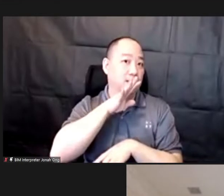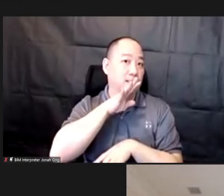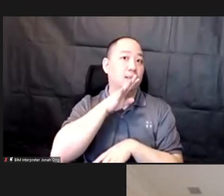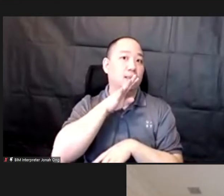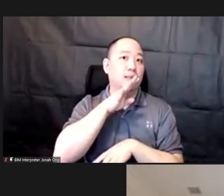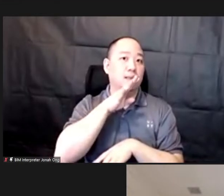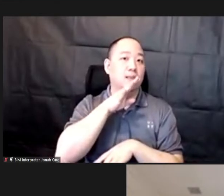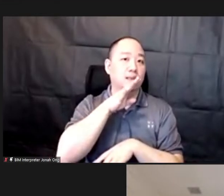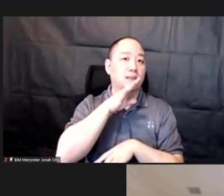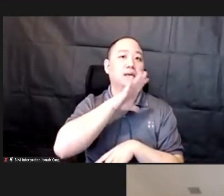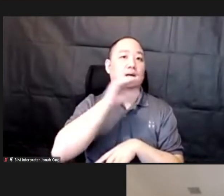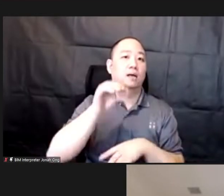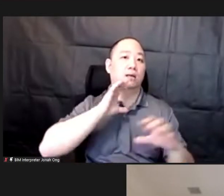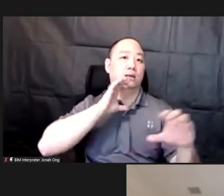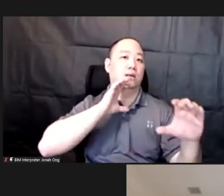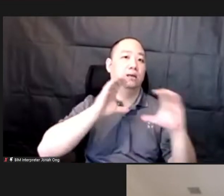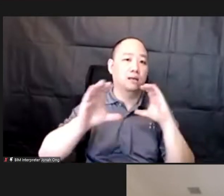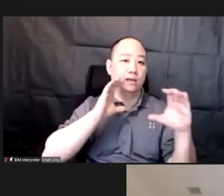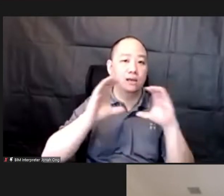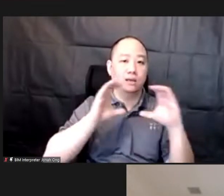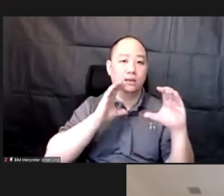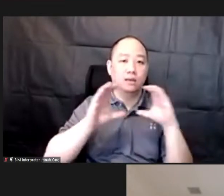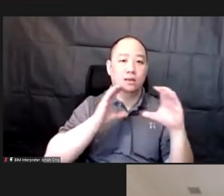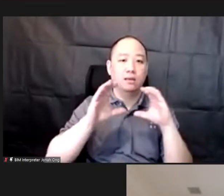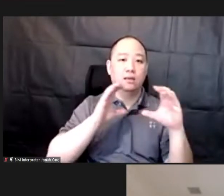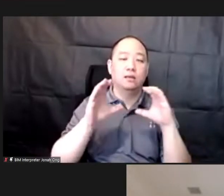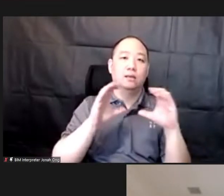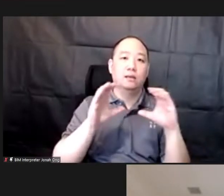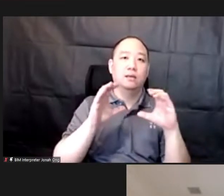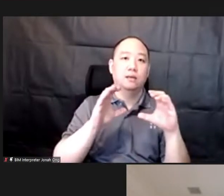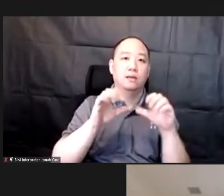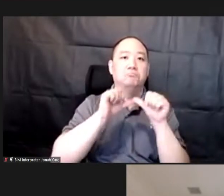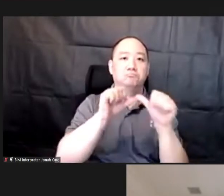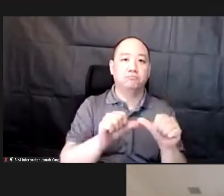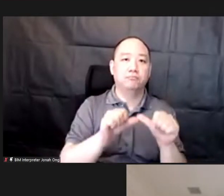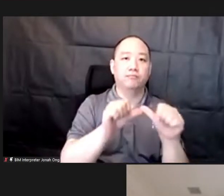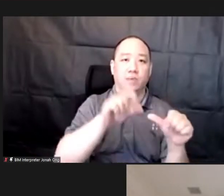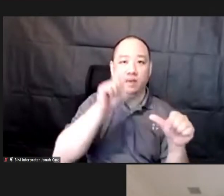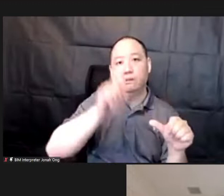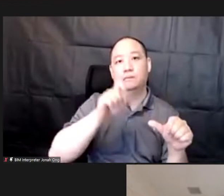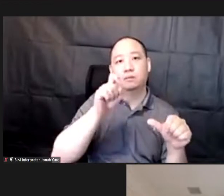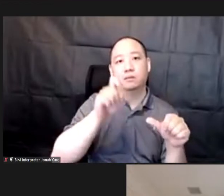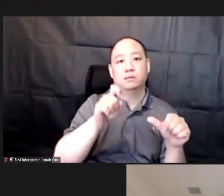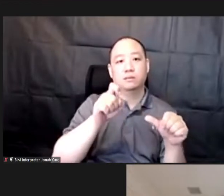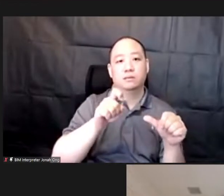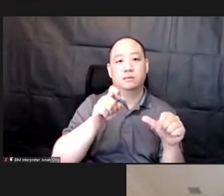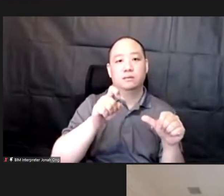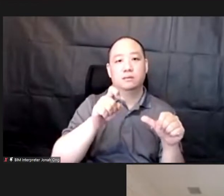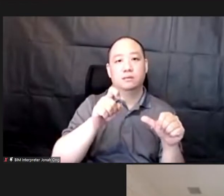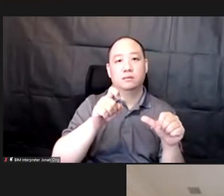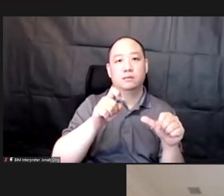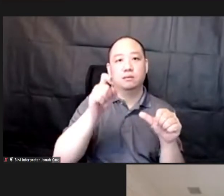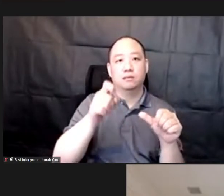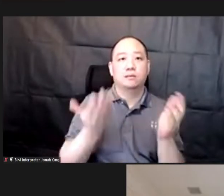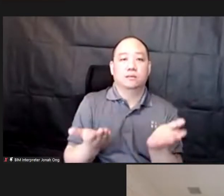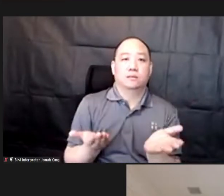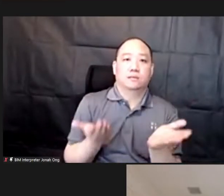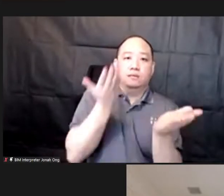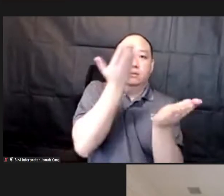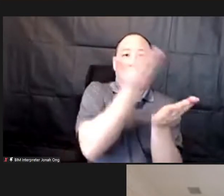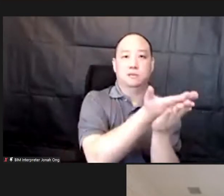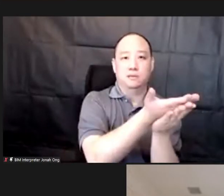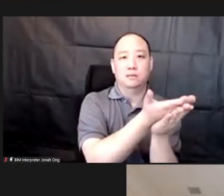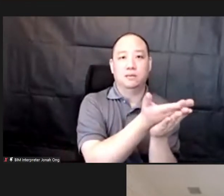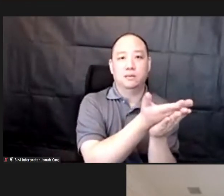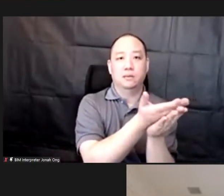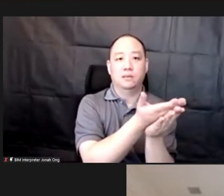are great and important to keep the discourse alive, we need to take it to the classrooms, because that's where the majority of